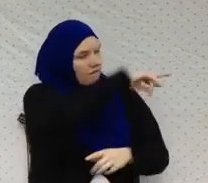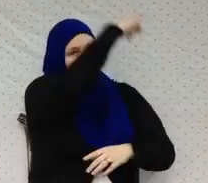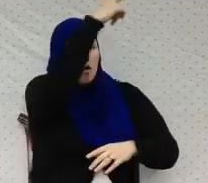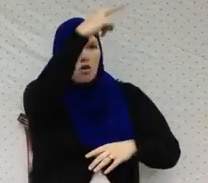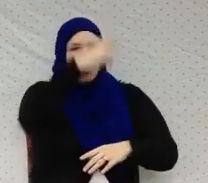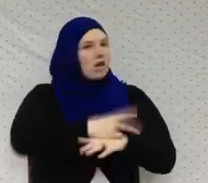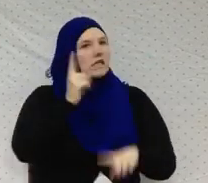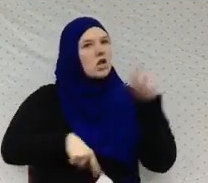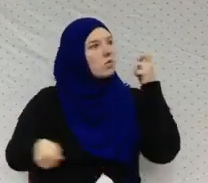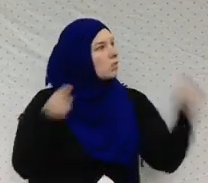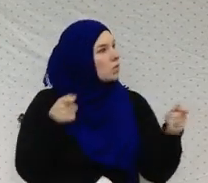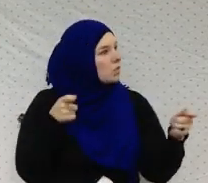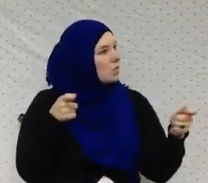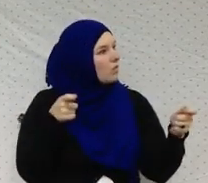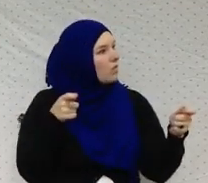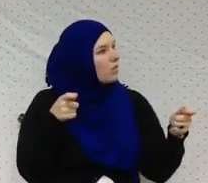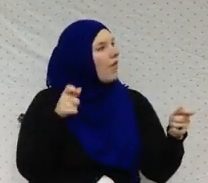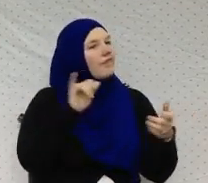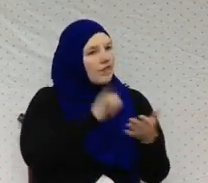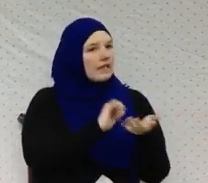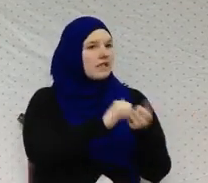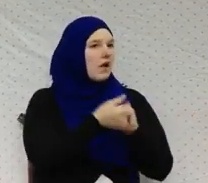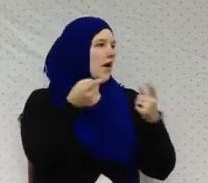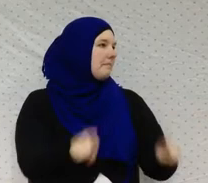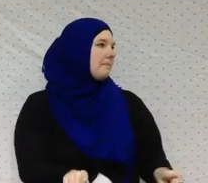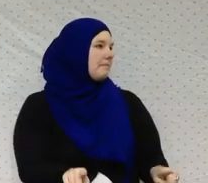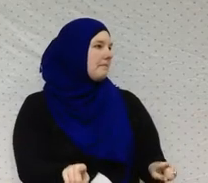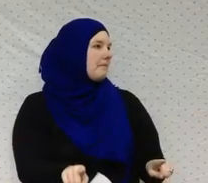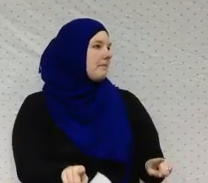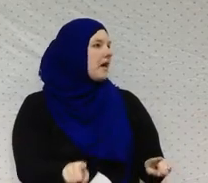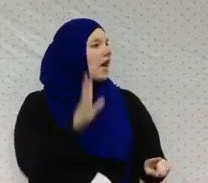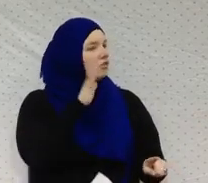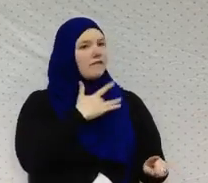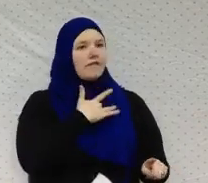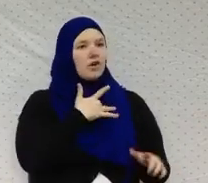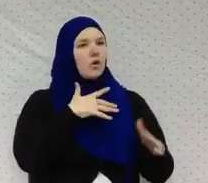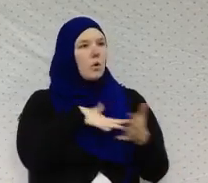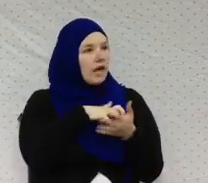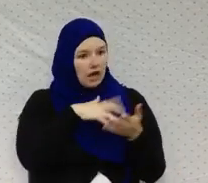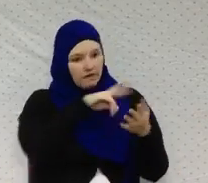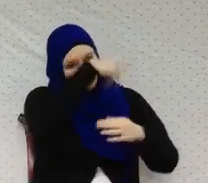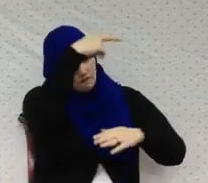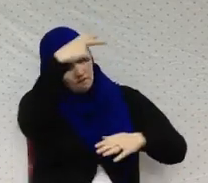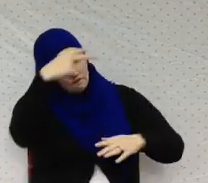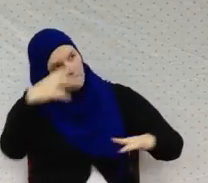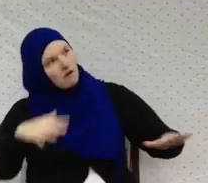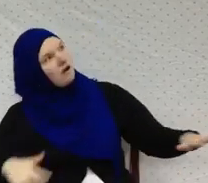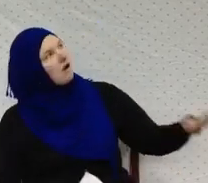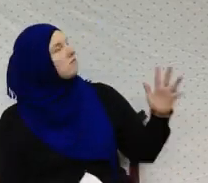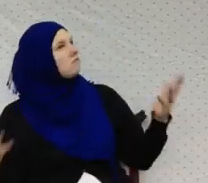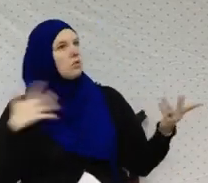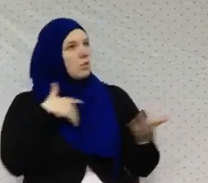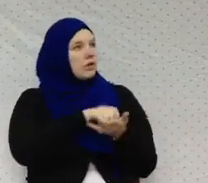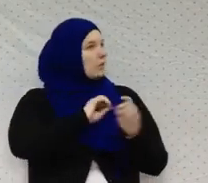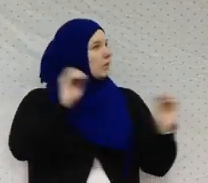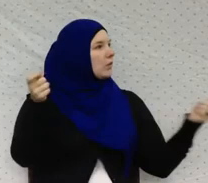imbalance. You feel out of control over your life and your needs. And you feel very weak and helpless